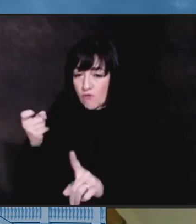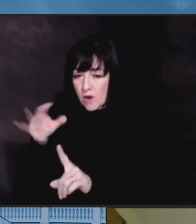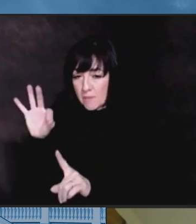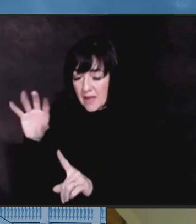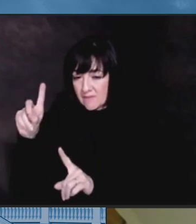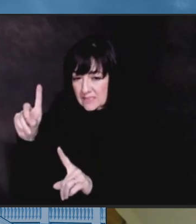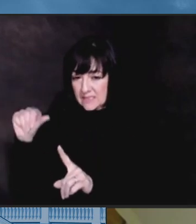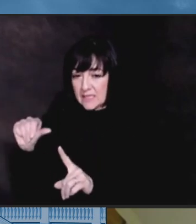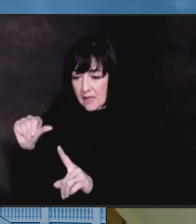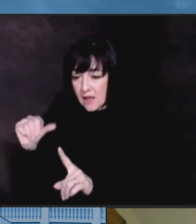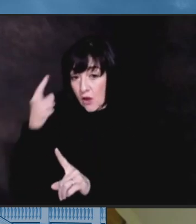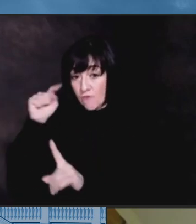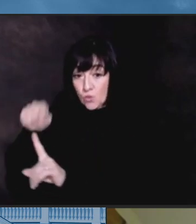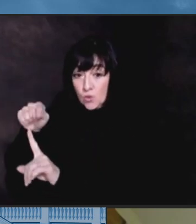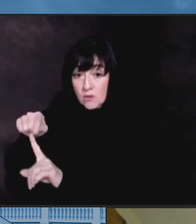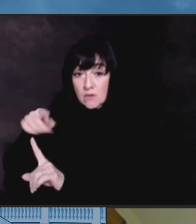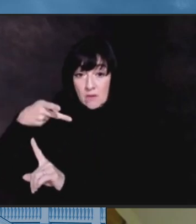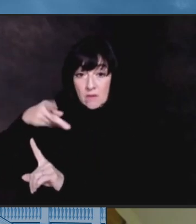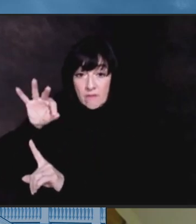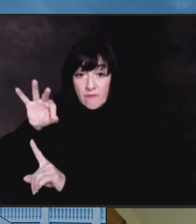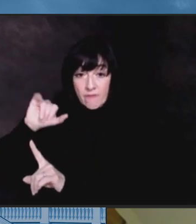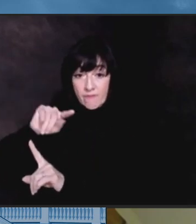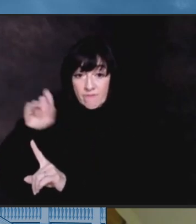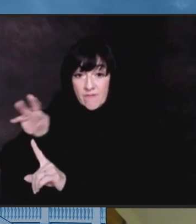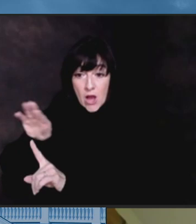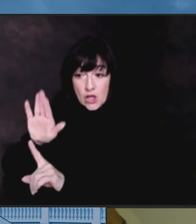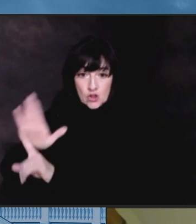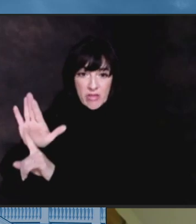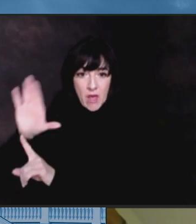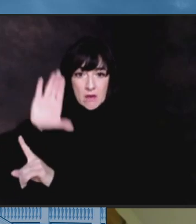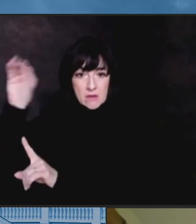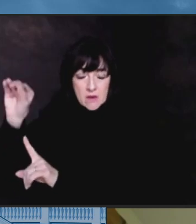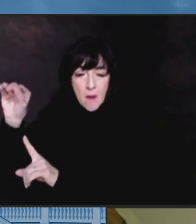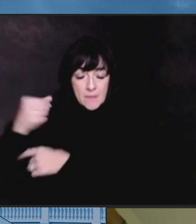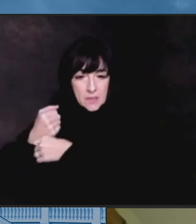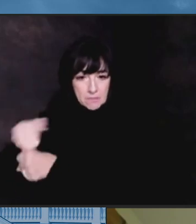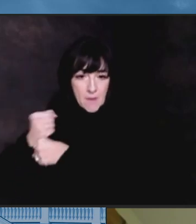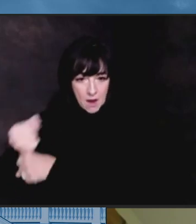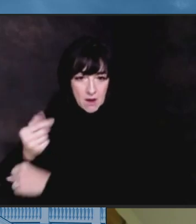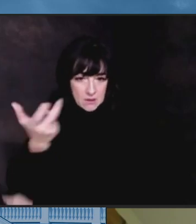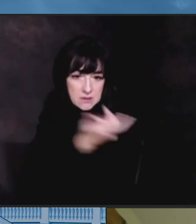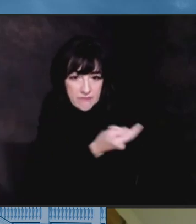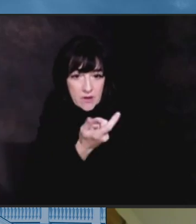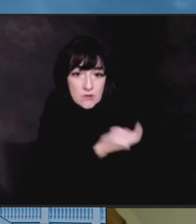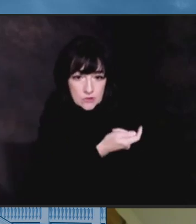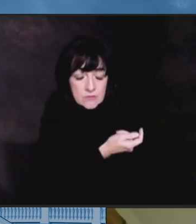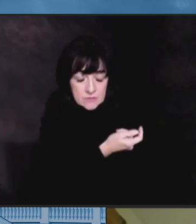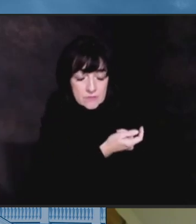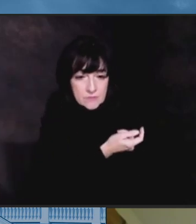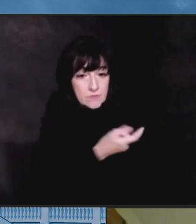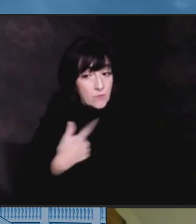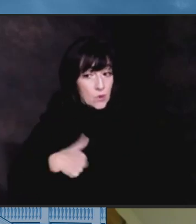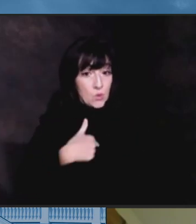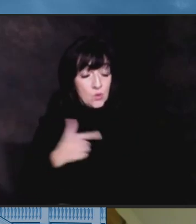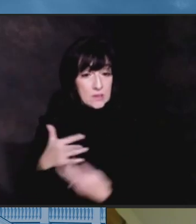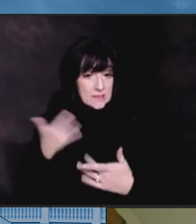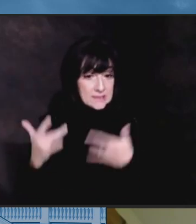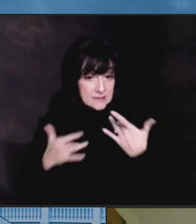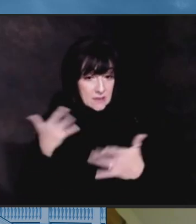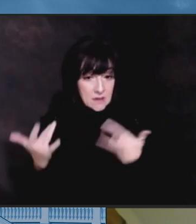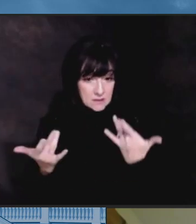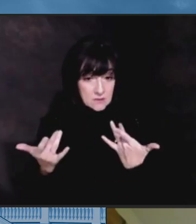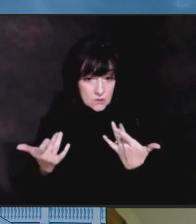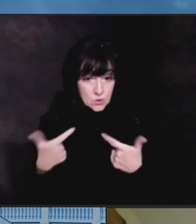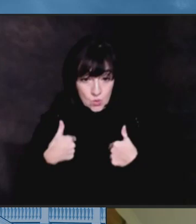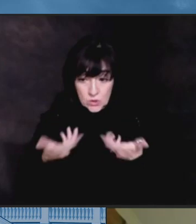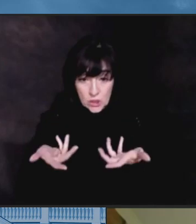the Pfizer vaccine later this week, which we're very excited about. We've already put forth